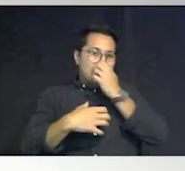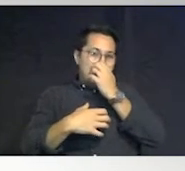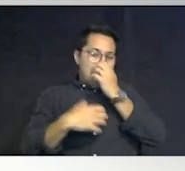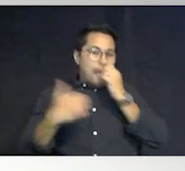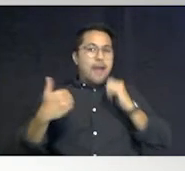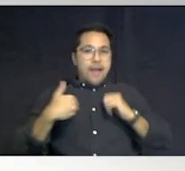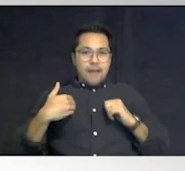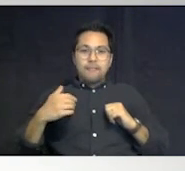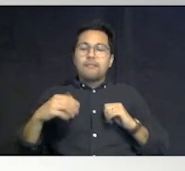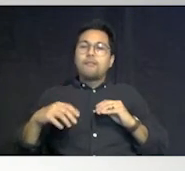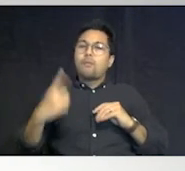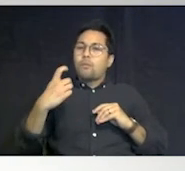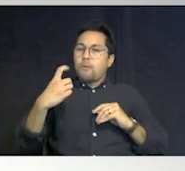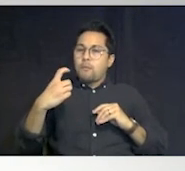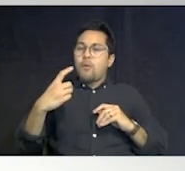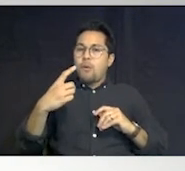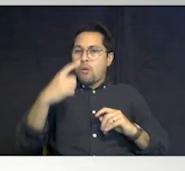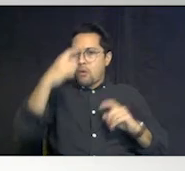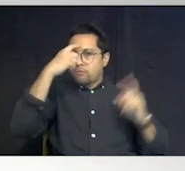both parties will have to sign.